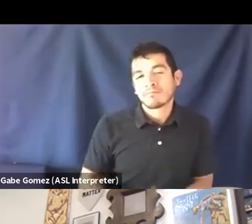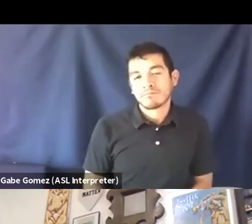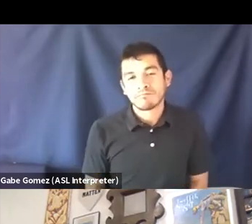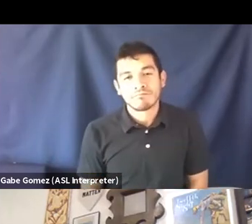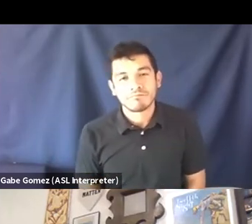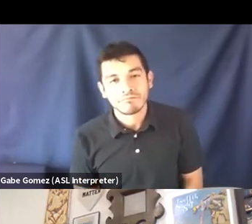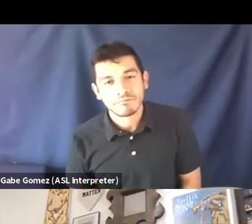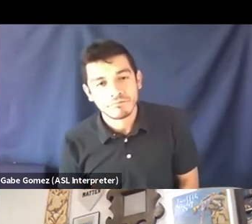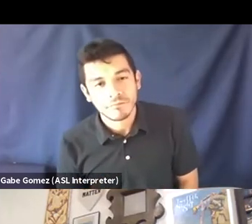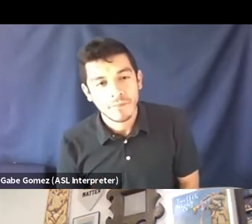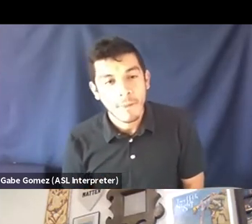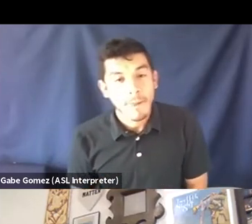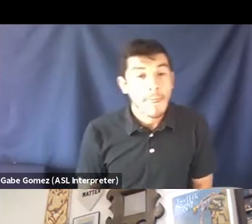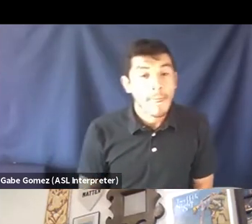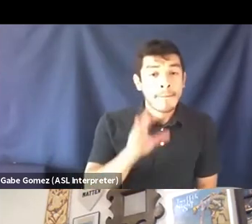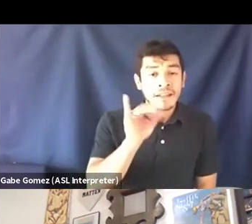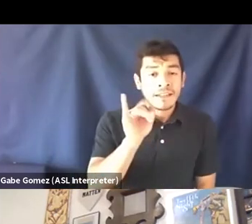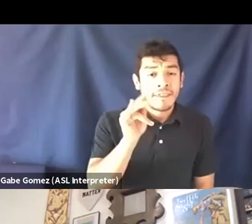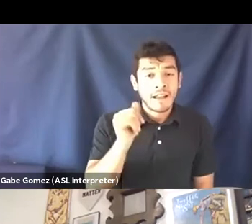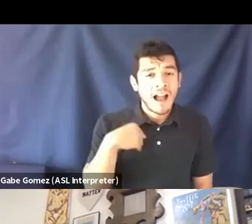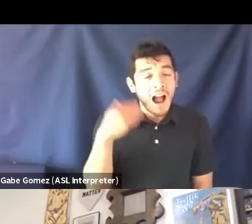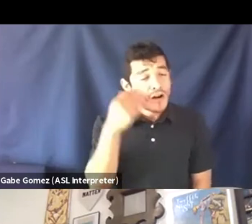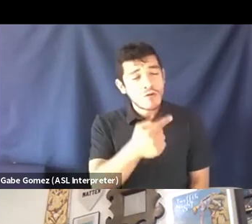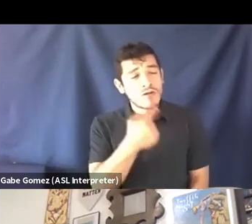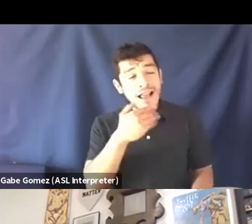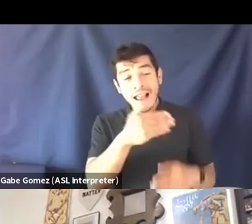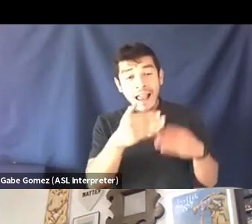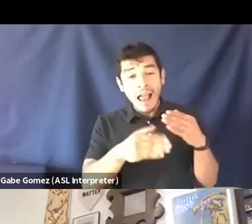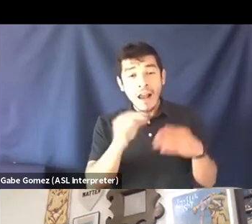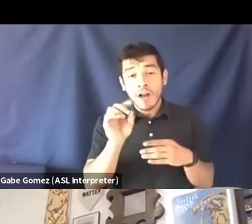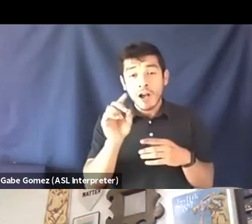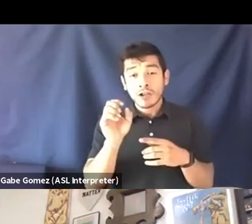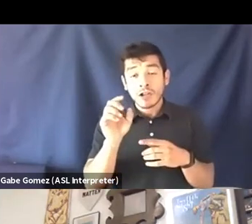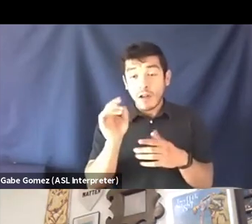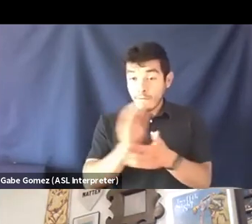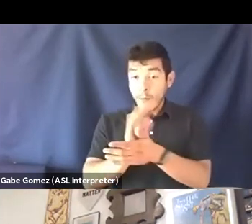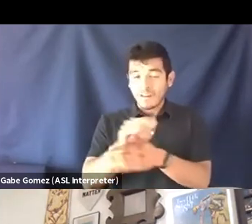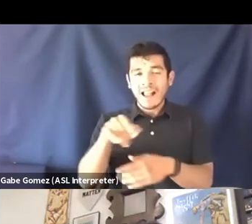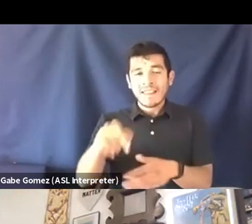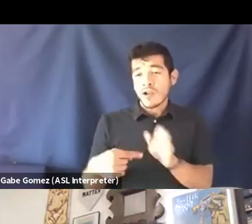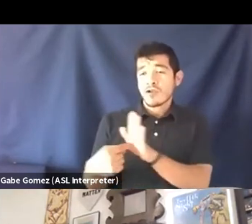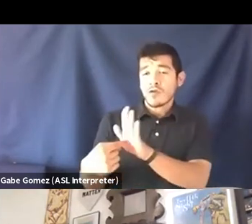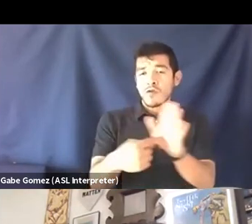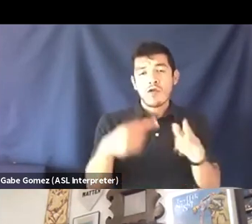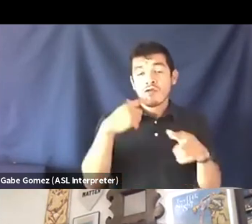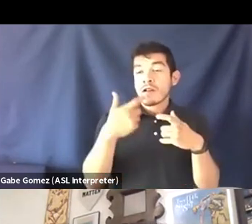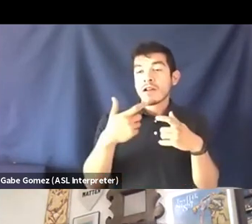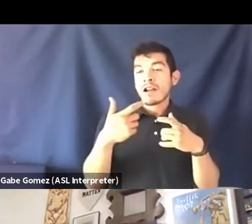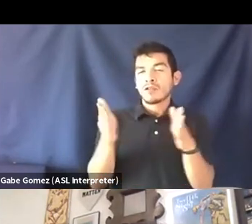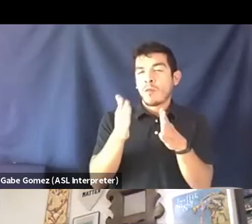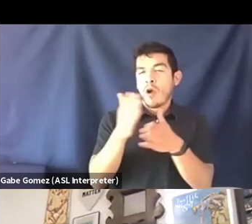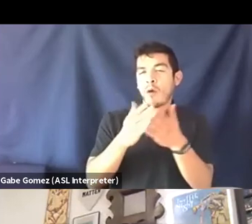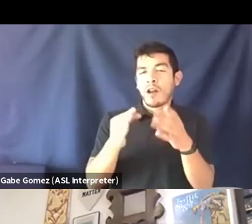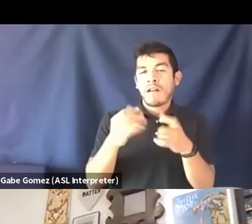Well, I know, Cynthia, you say at the end of the documentary that this is indicative of a larger problem, and the documentary touches